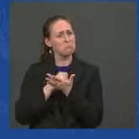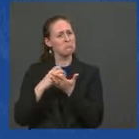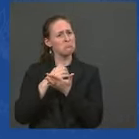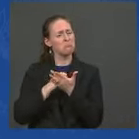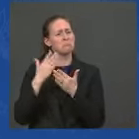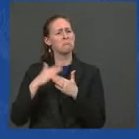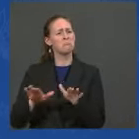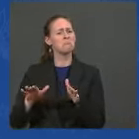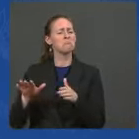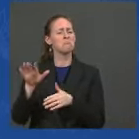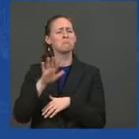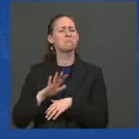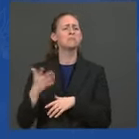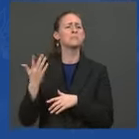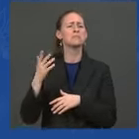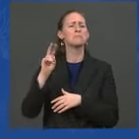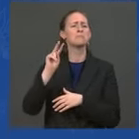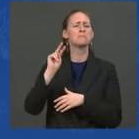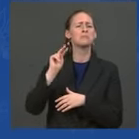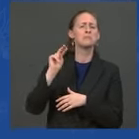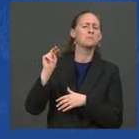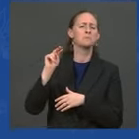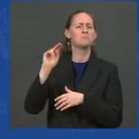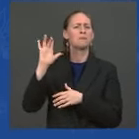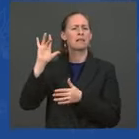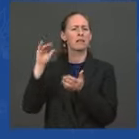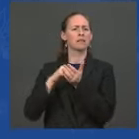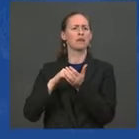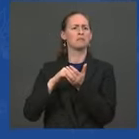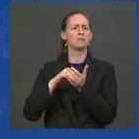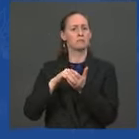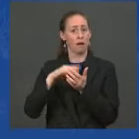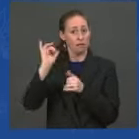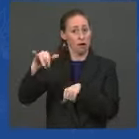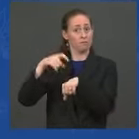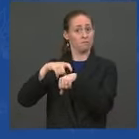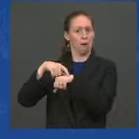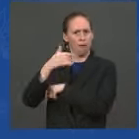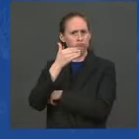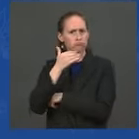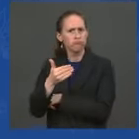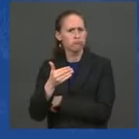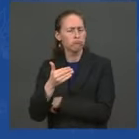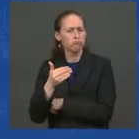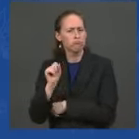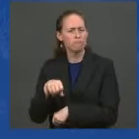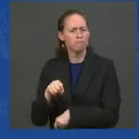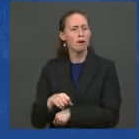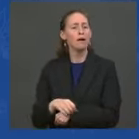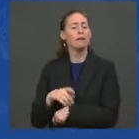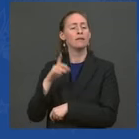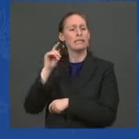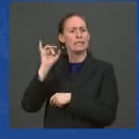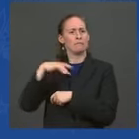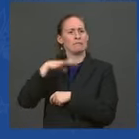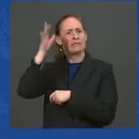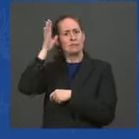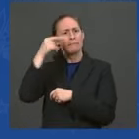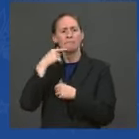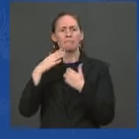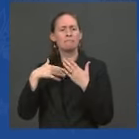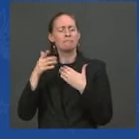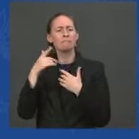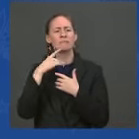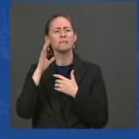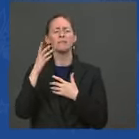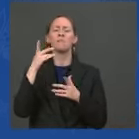$22,000, $25,000 a year, which is a decent salary. But he used to say, everybody's entitled to just a little bit of